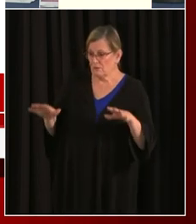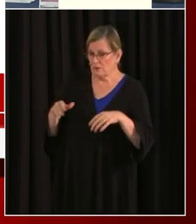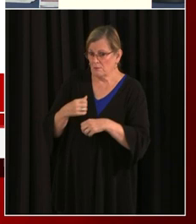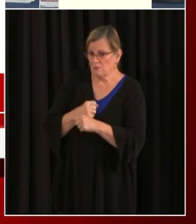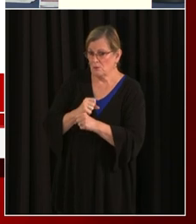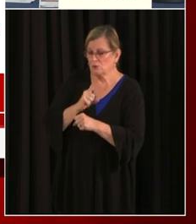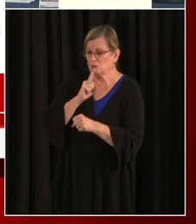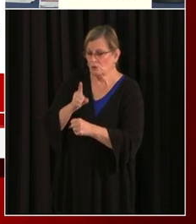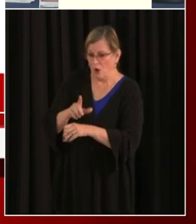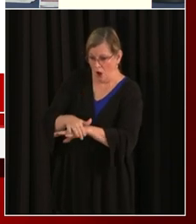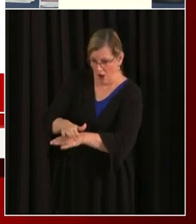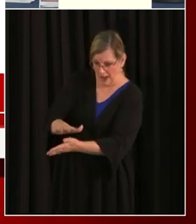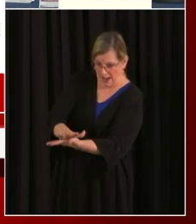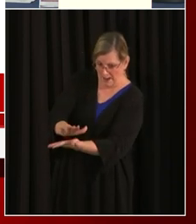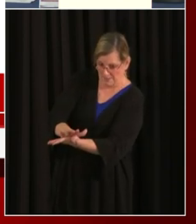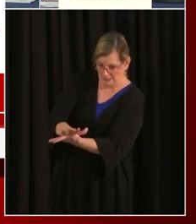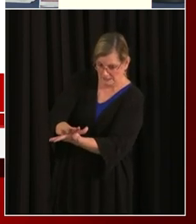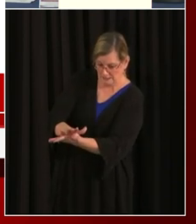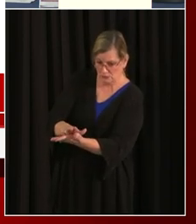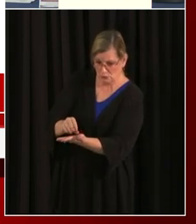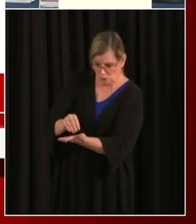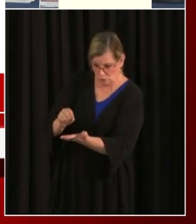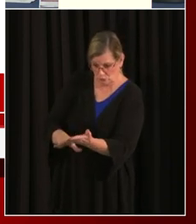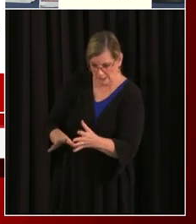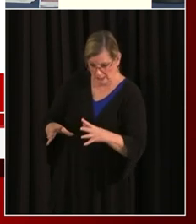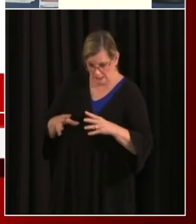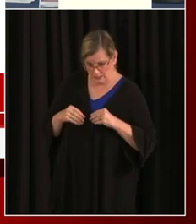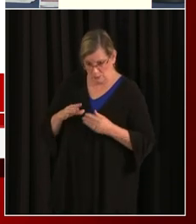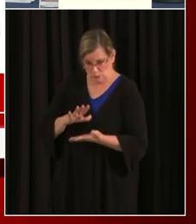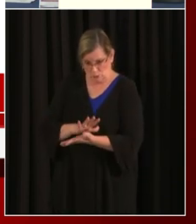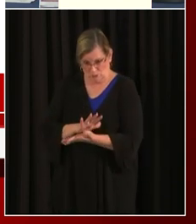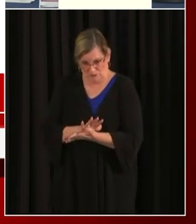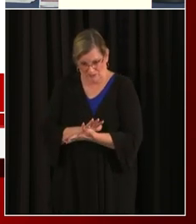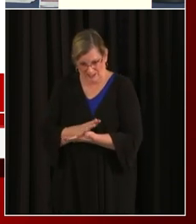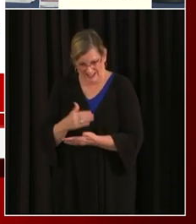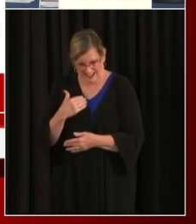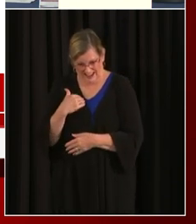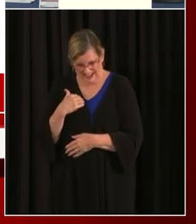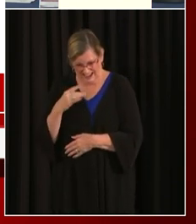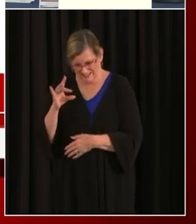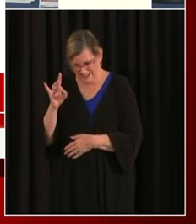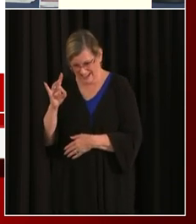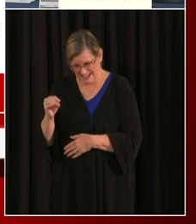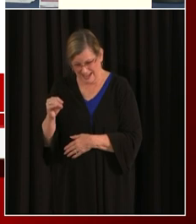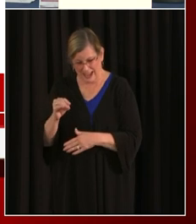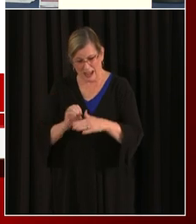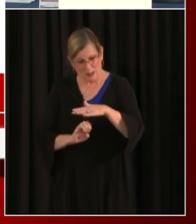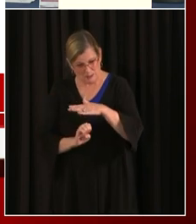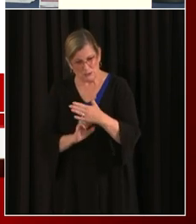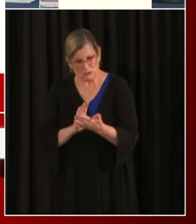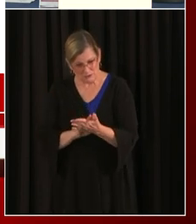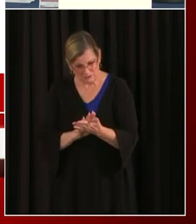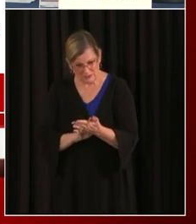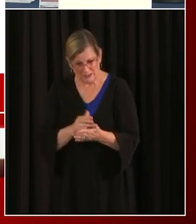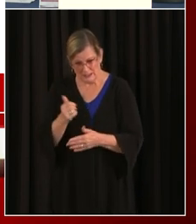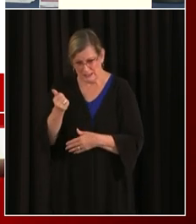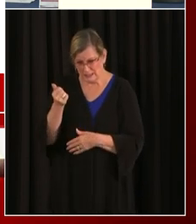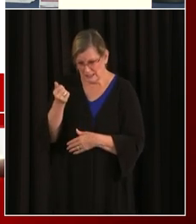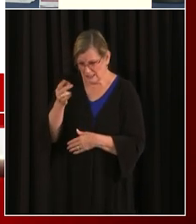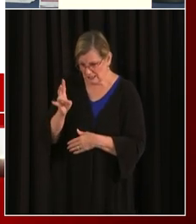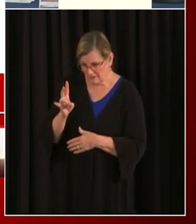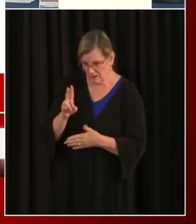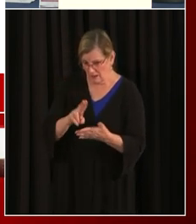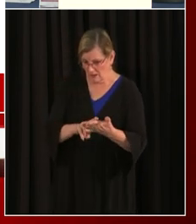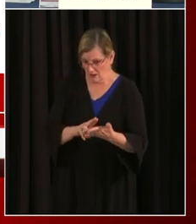are prepared to receive students. We have 80 elementary schools and we have 17 contractors that are now working on